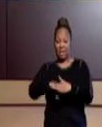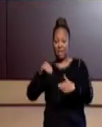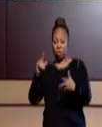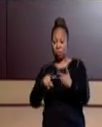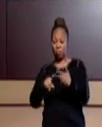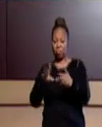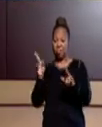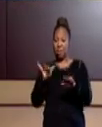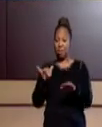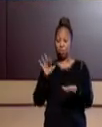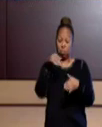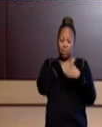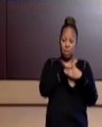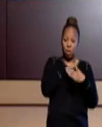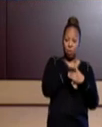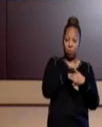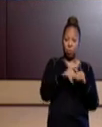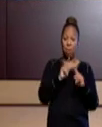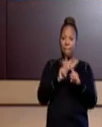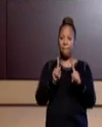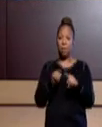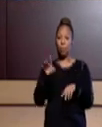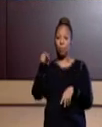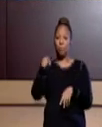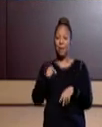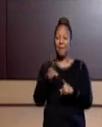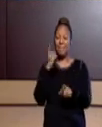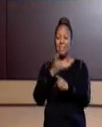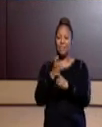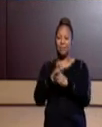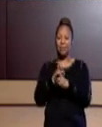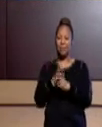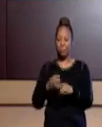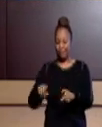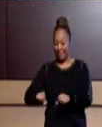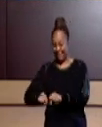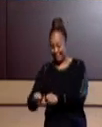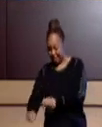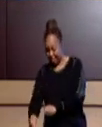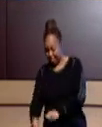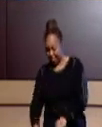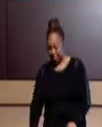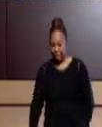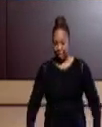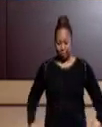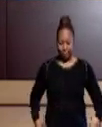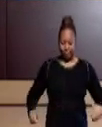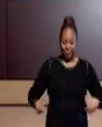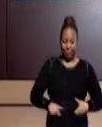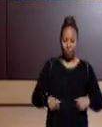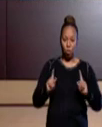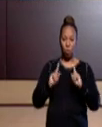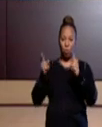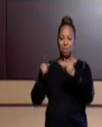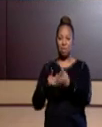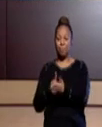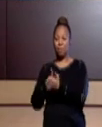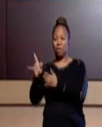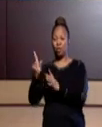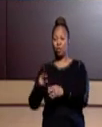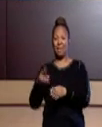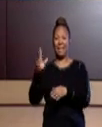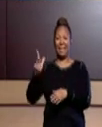motivators and internal motivators. And when you are having difficulty tying your shoes, putting on a lap belt, getting to your gate because you're running